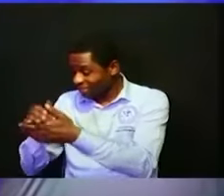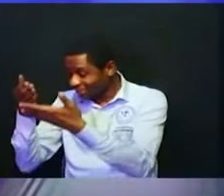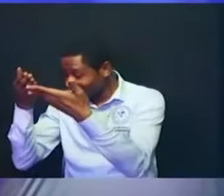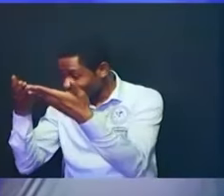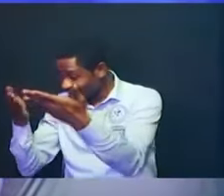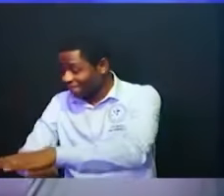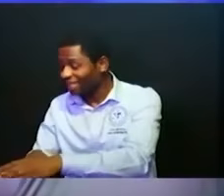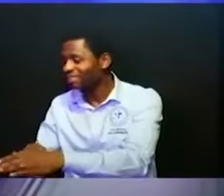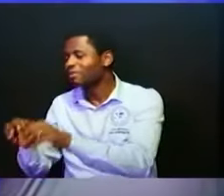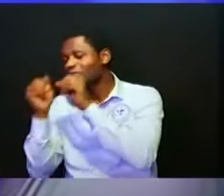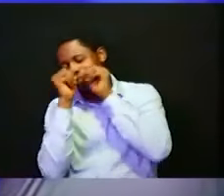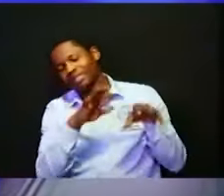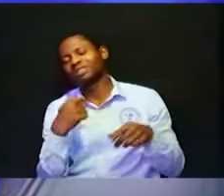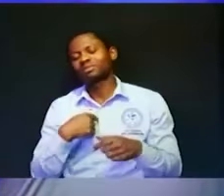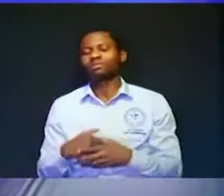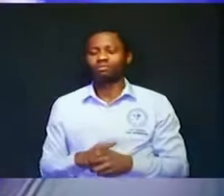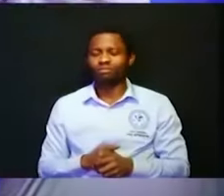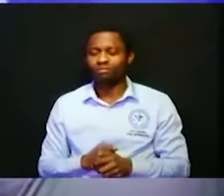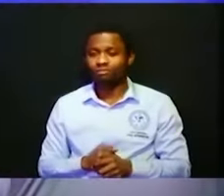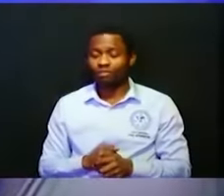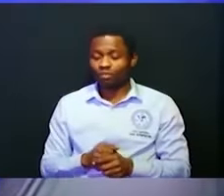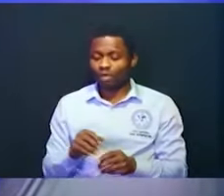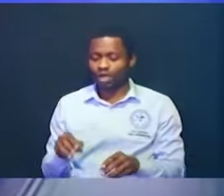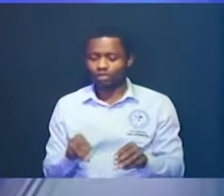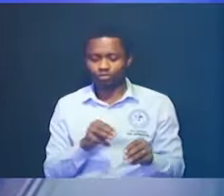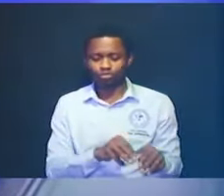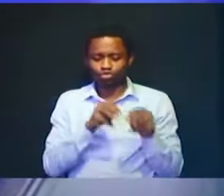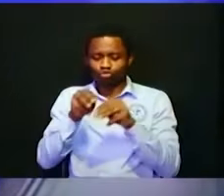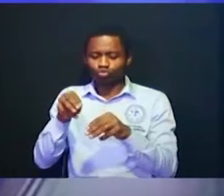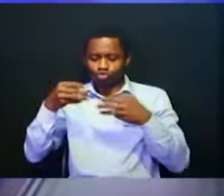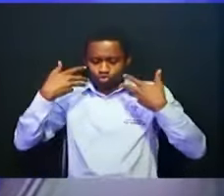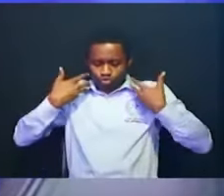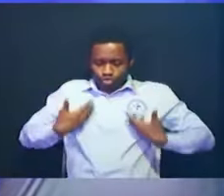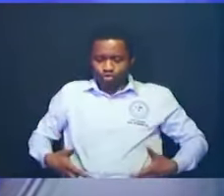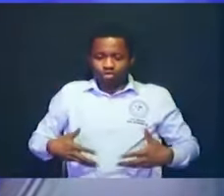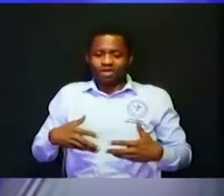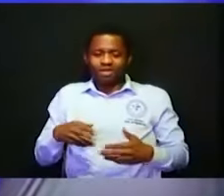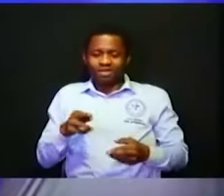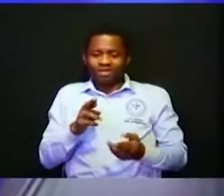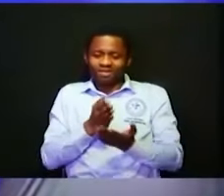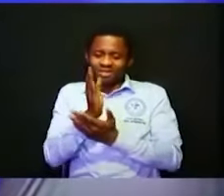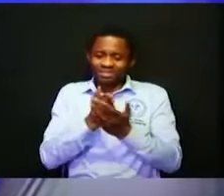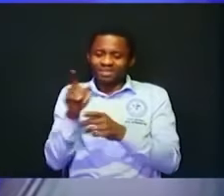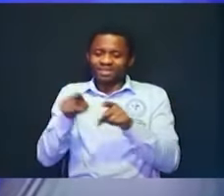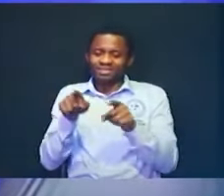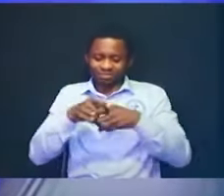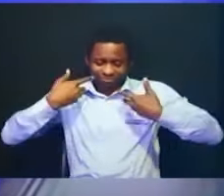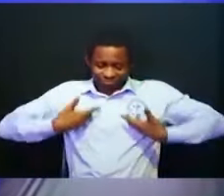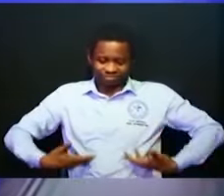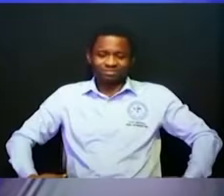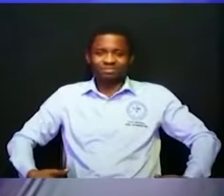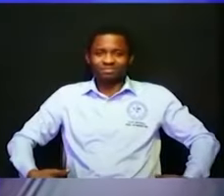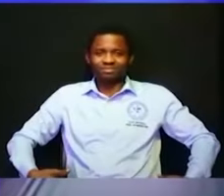sing I put on righteousness as my clothing Justice was my rope